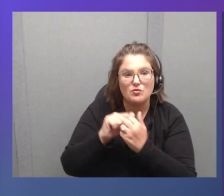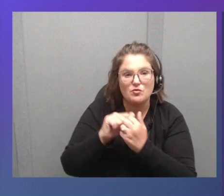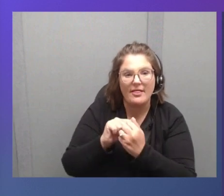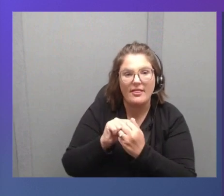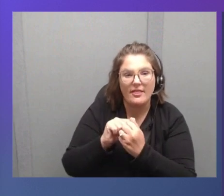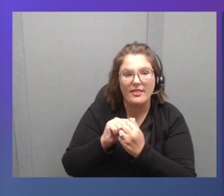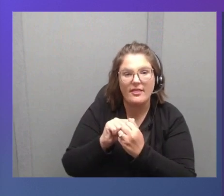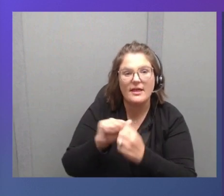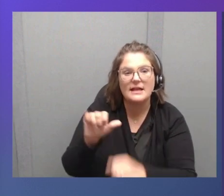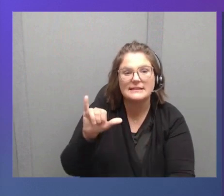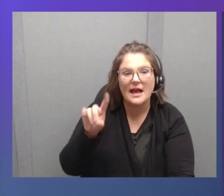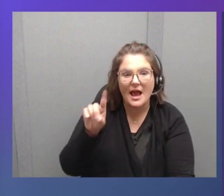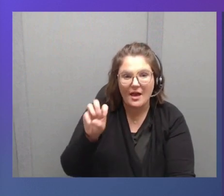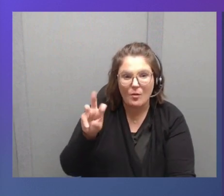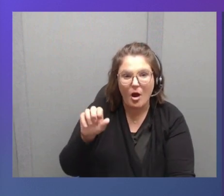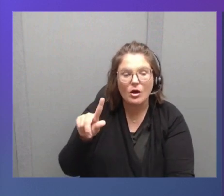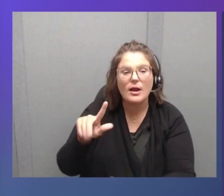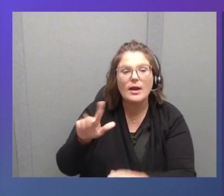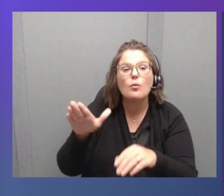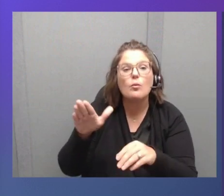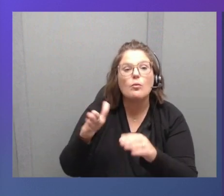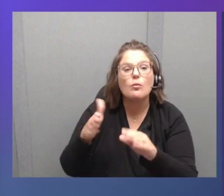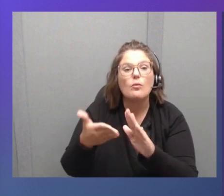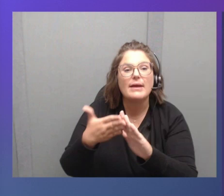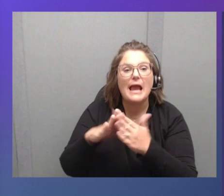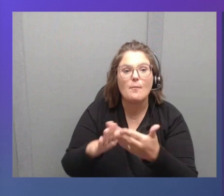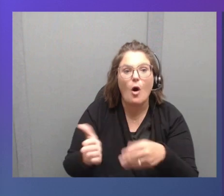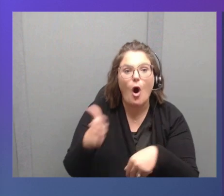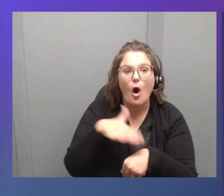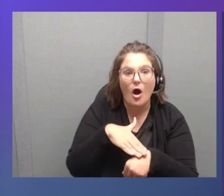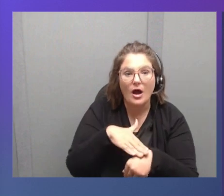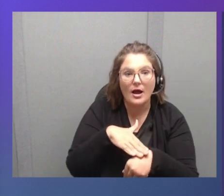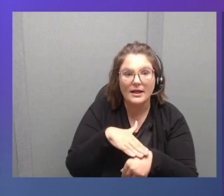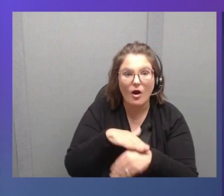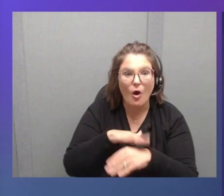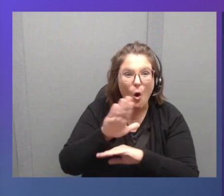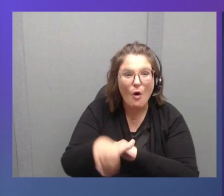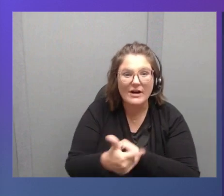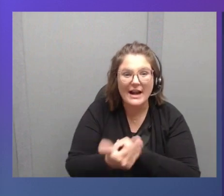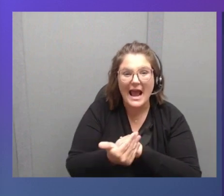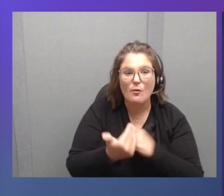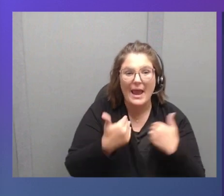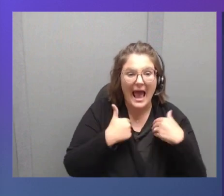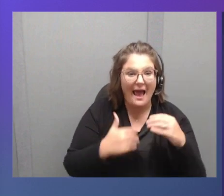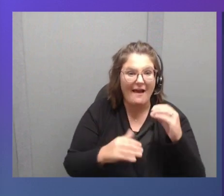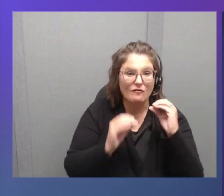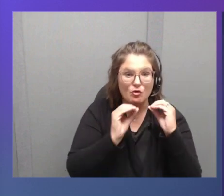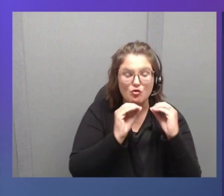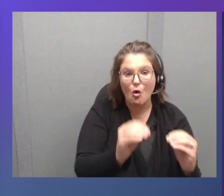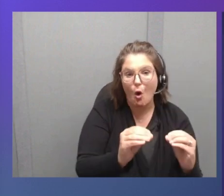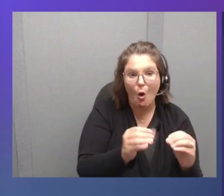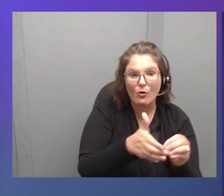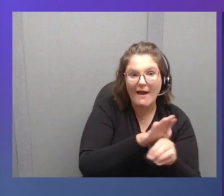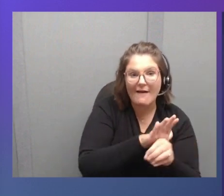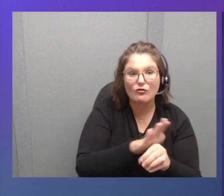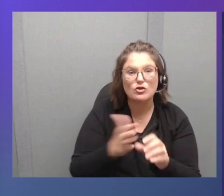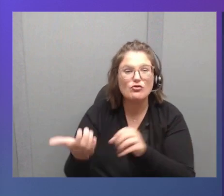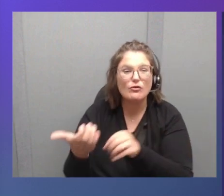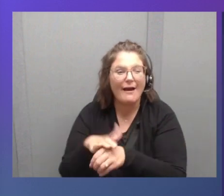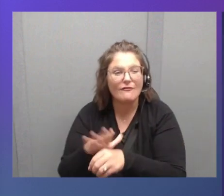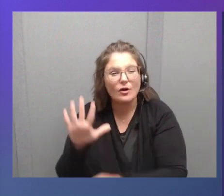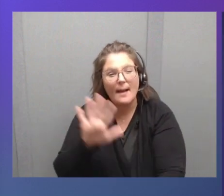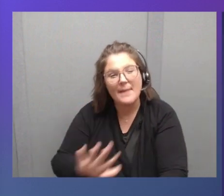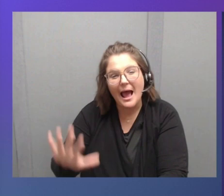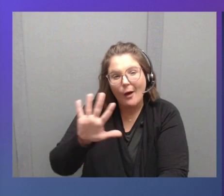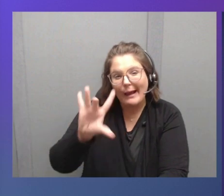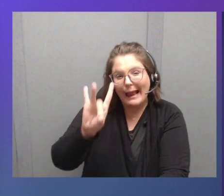about 3 or 4 months ago, and literally overnight we went from having zero coverage with sidewalk because it was in test mode to covering about 88 to 90%